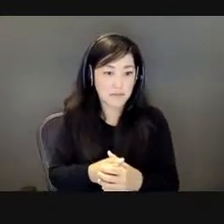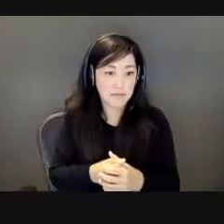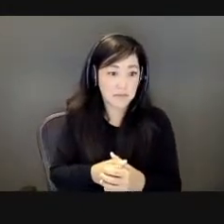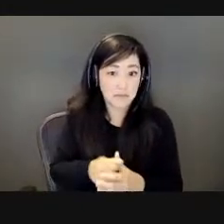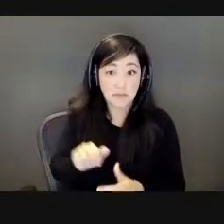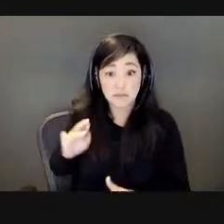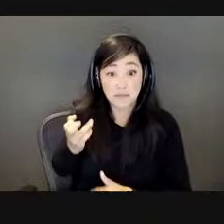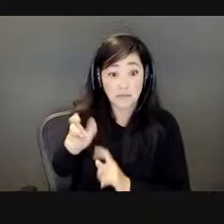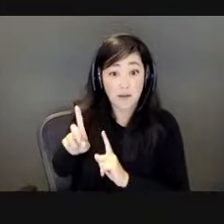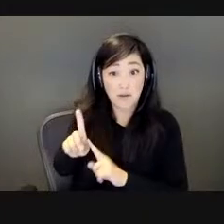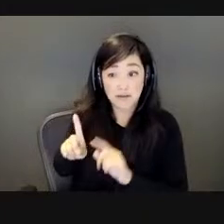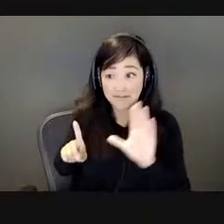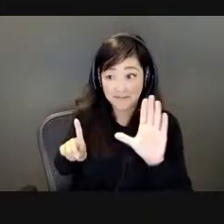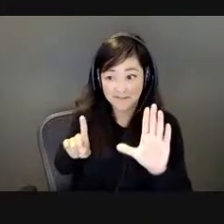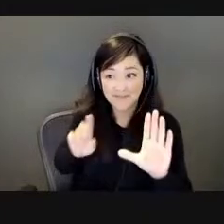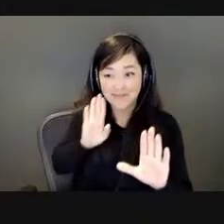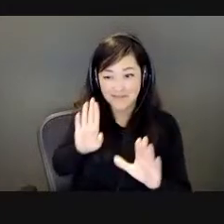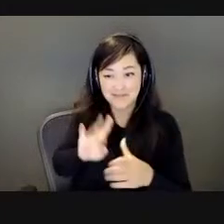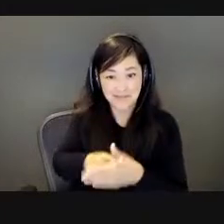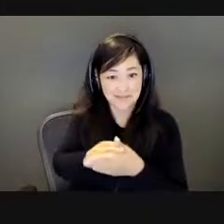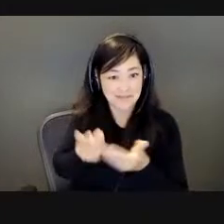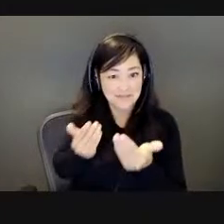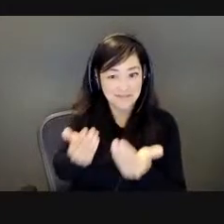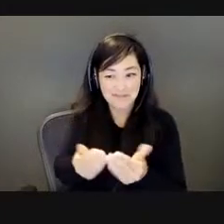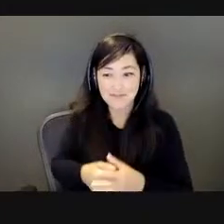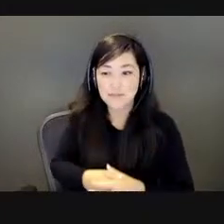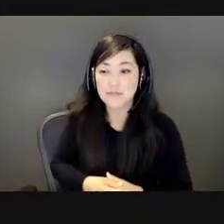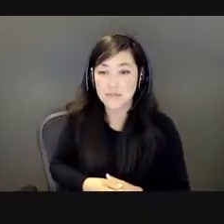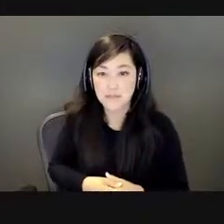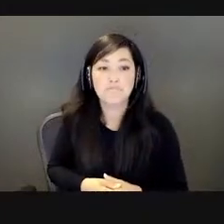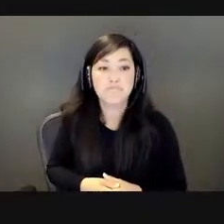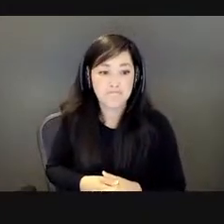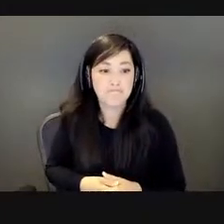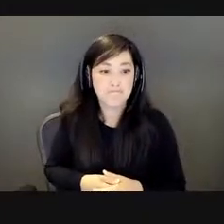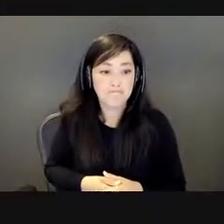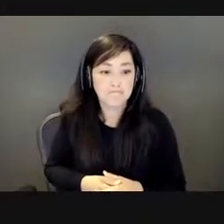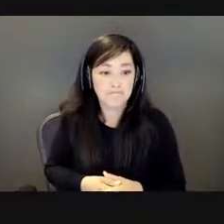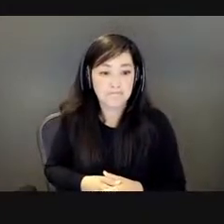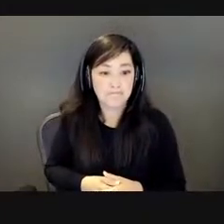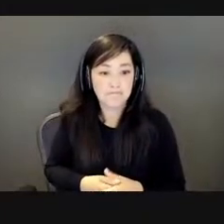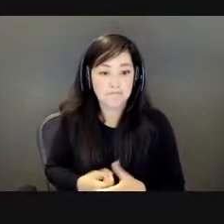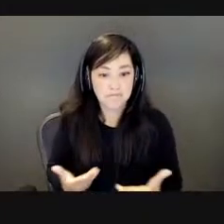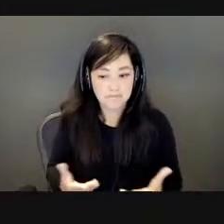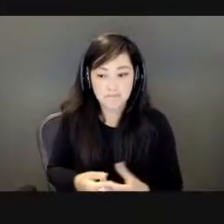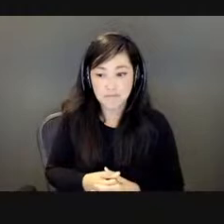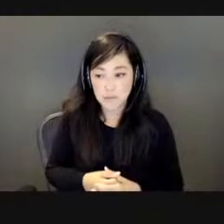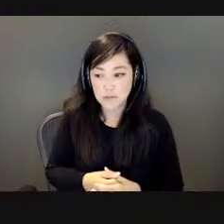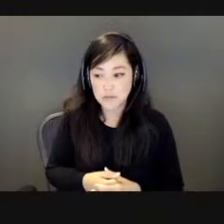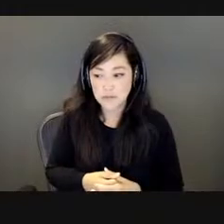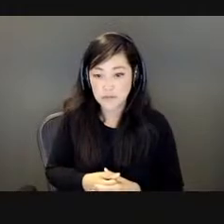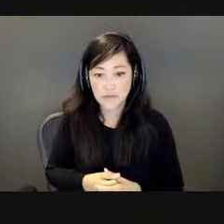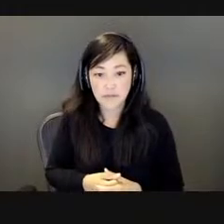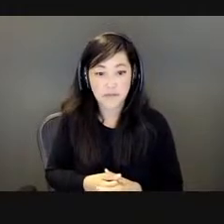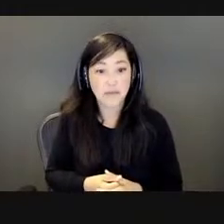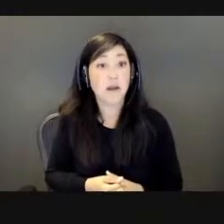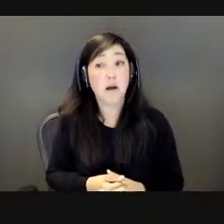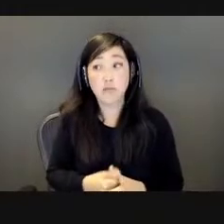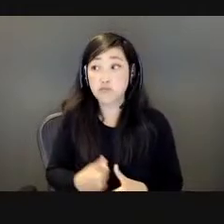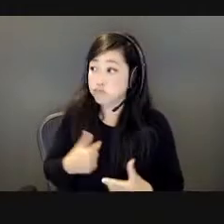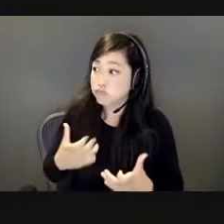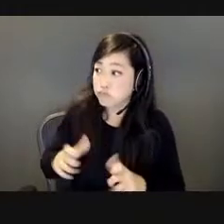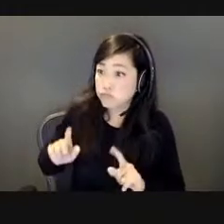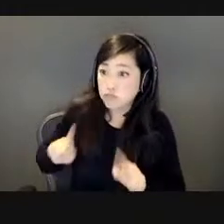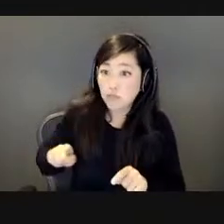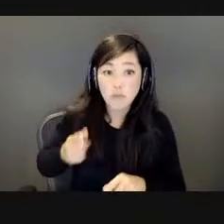Sure, I can start. It's always a big list of a bit of everything too, to say, well, yes, we'd like to go check out this trail or